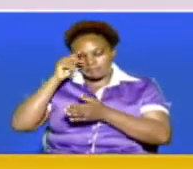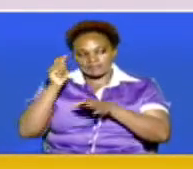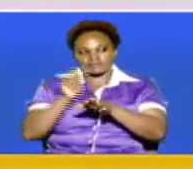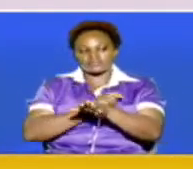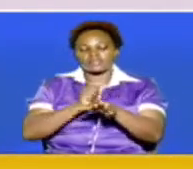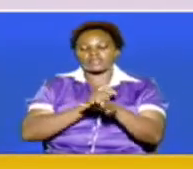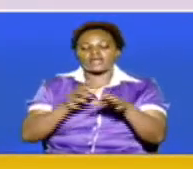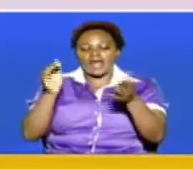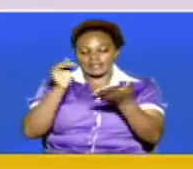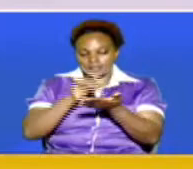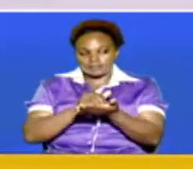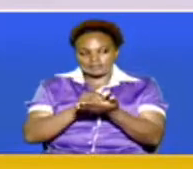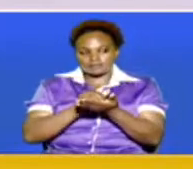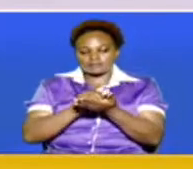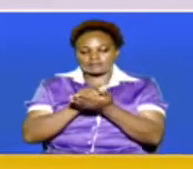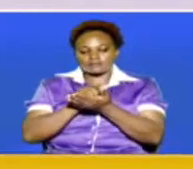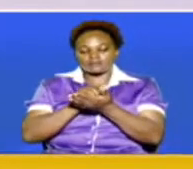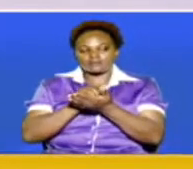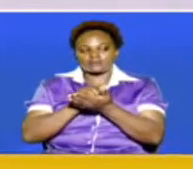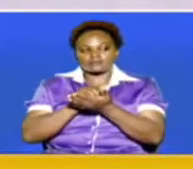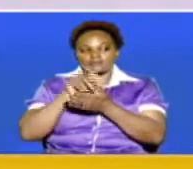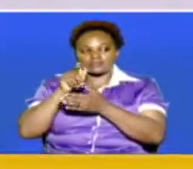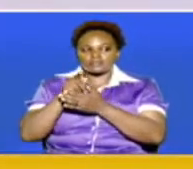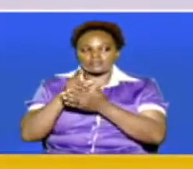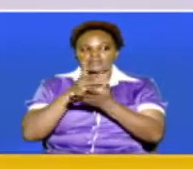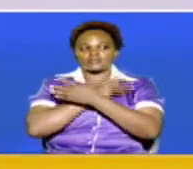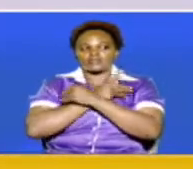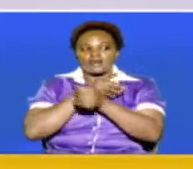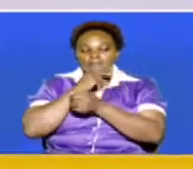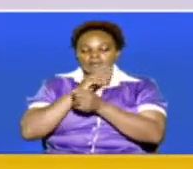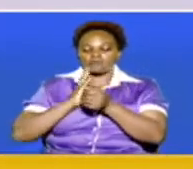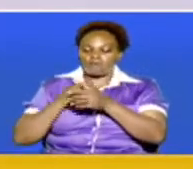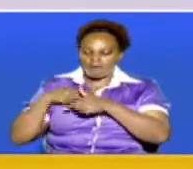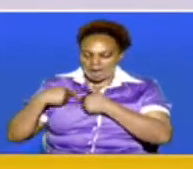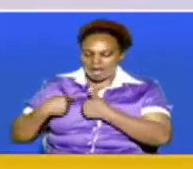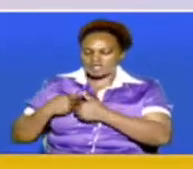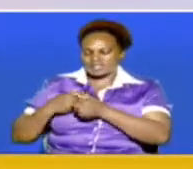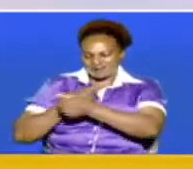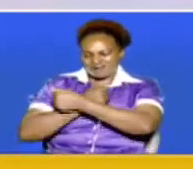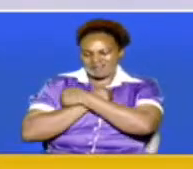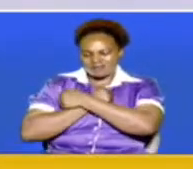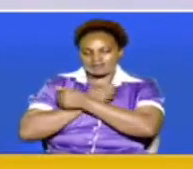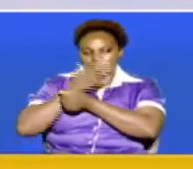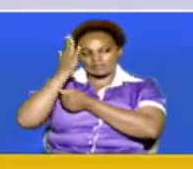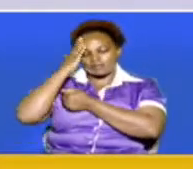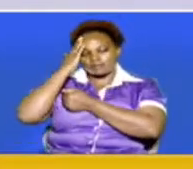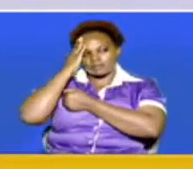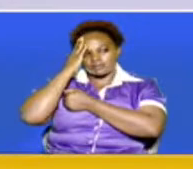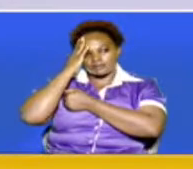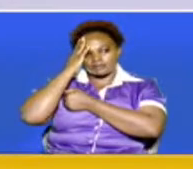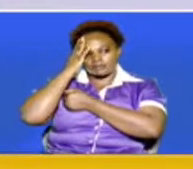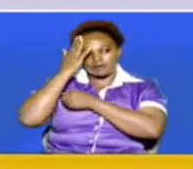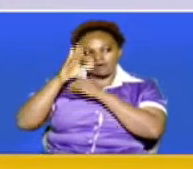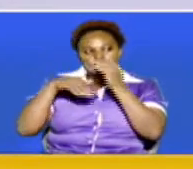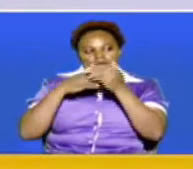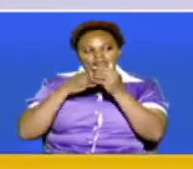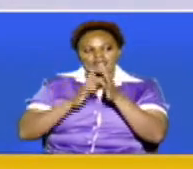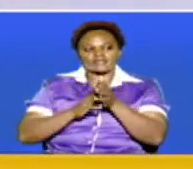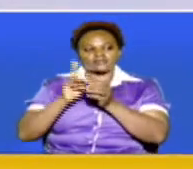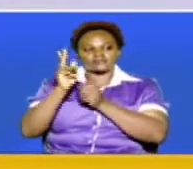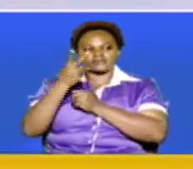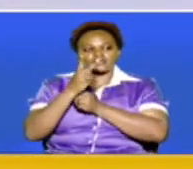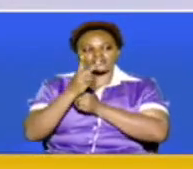training. And so he's a dear man to our heart. And we know that all the leaders of